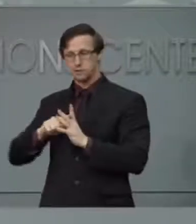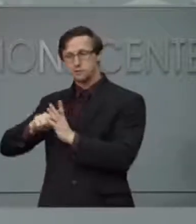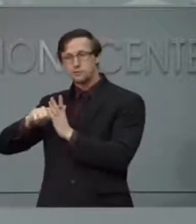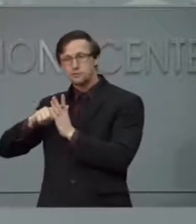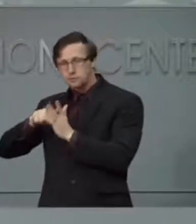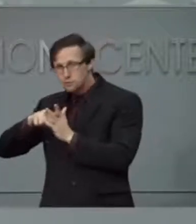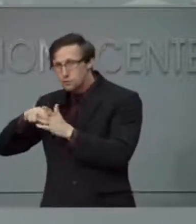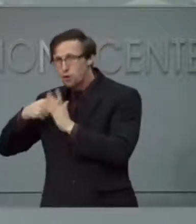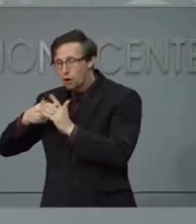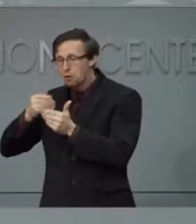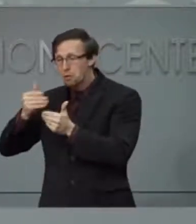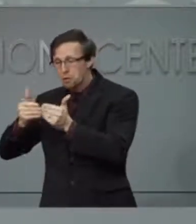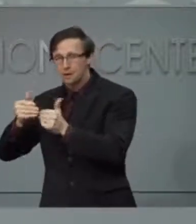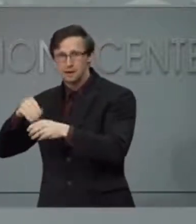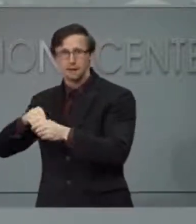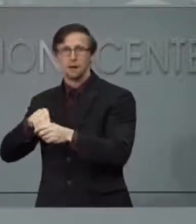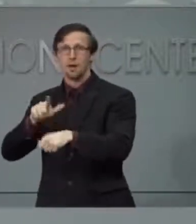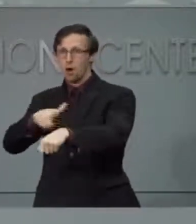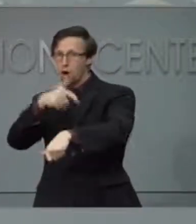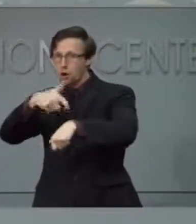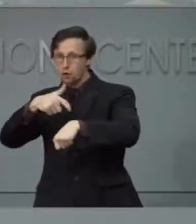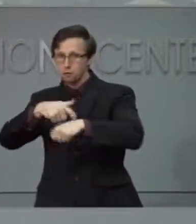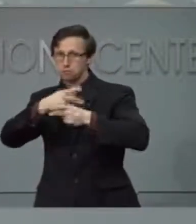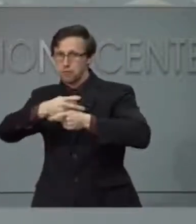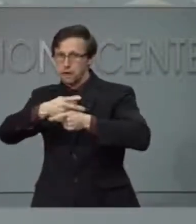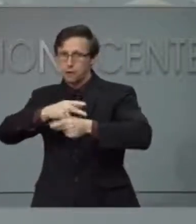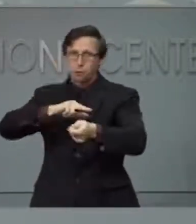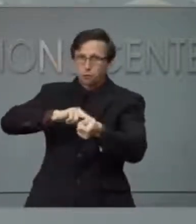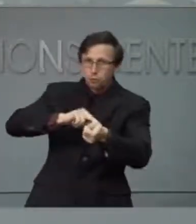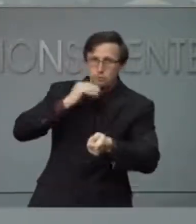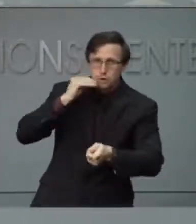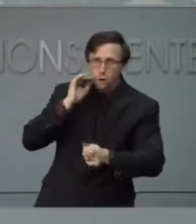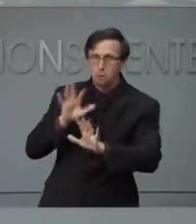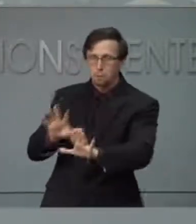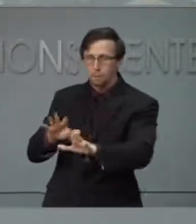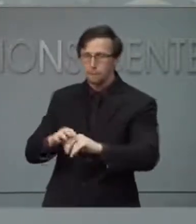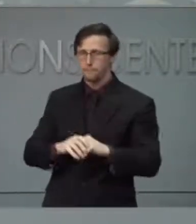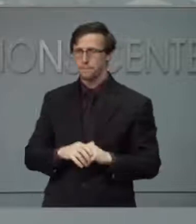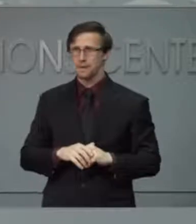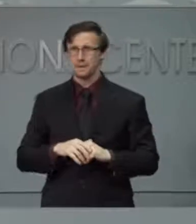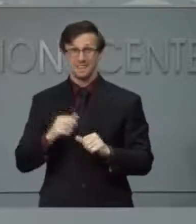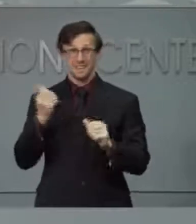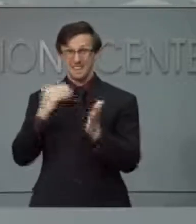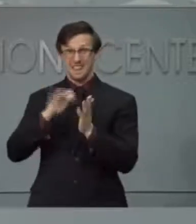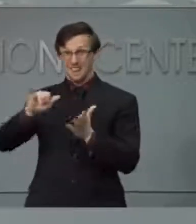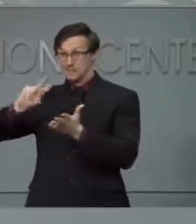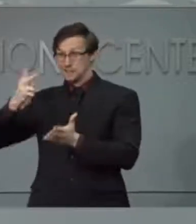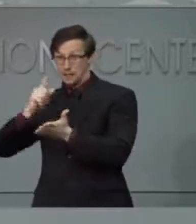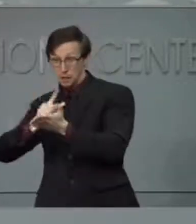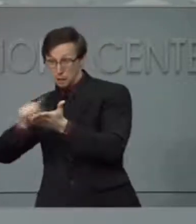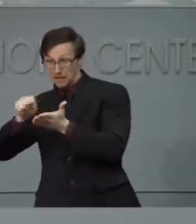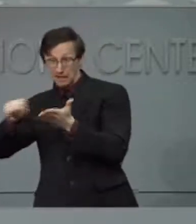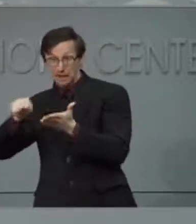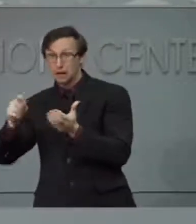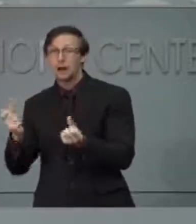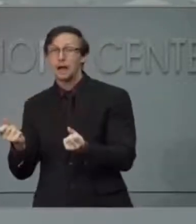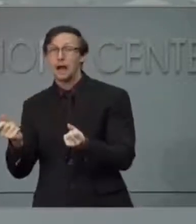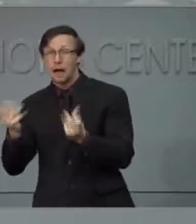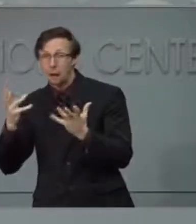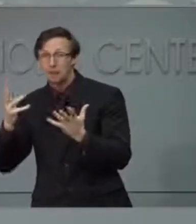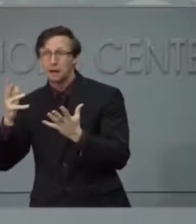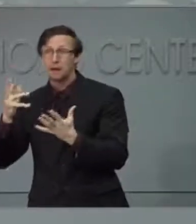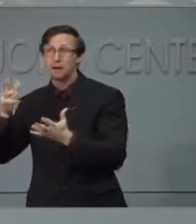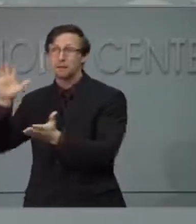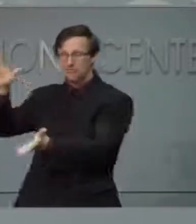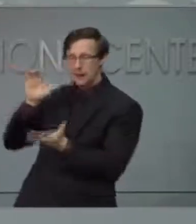the vaccinations in our long-term care settings. We don't have exact numbers of how much vaccine we will have in week 2 and beyond